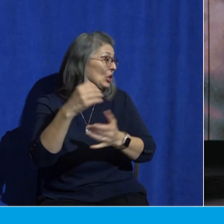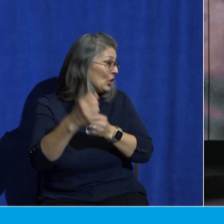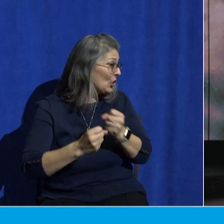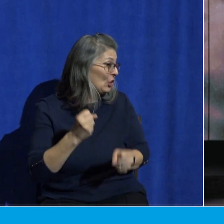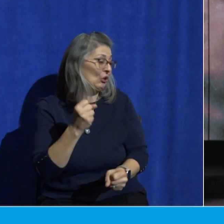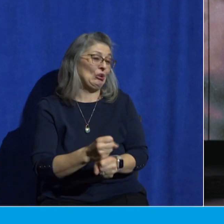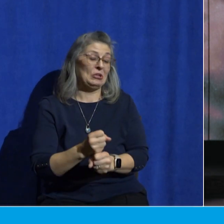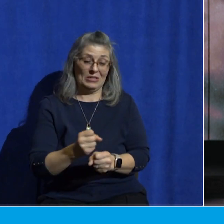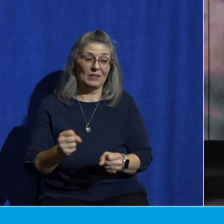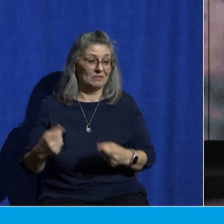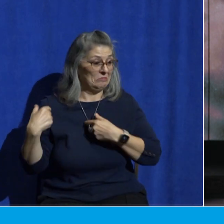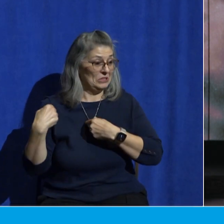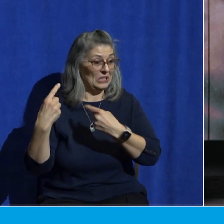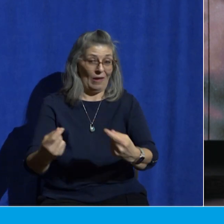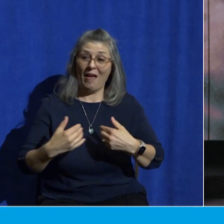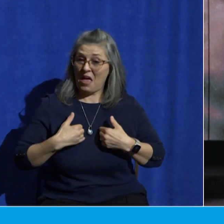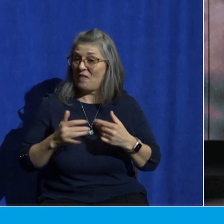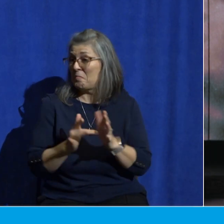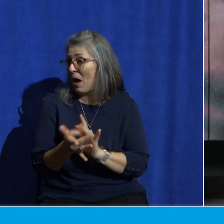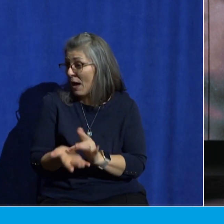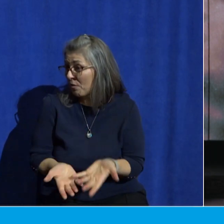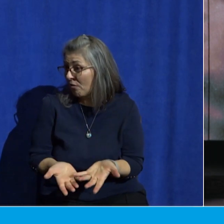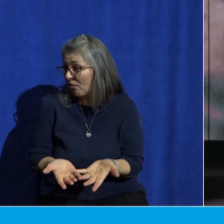kind of the point.